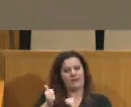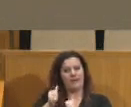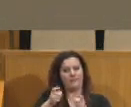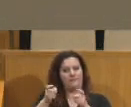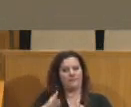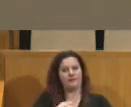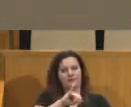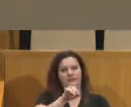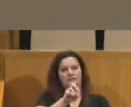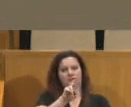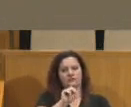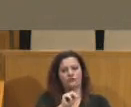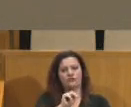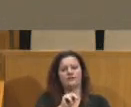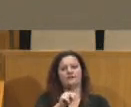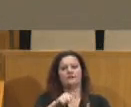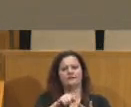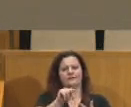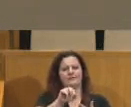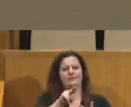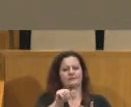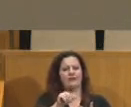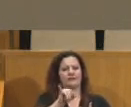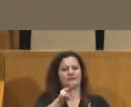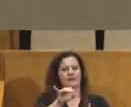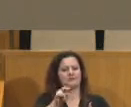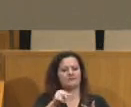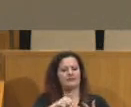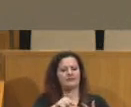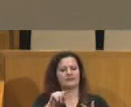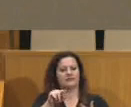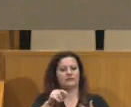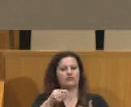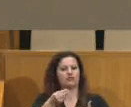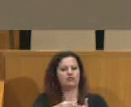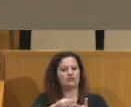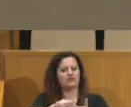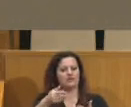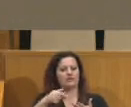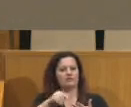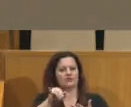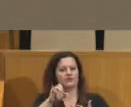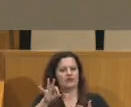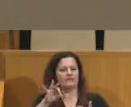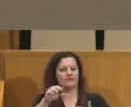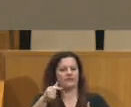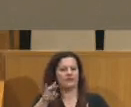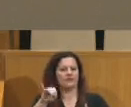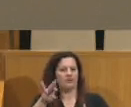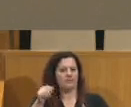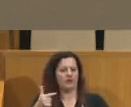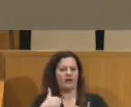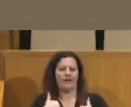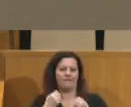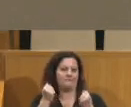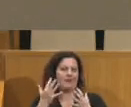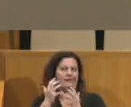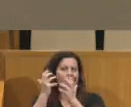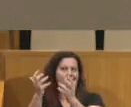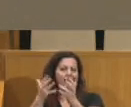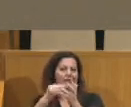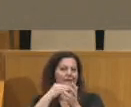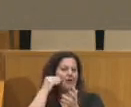critical leading up to my being on council and in the 2 years I've been on council. She is often left to be at home as a single mother